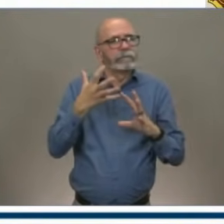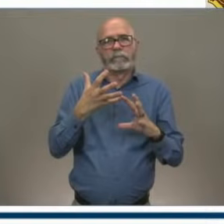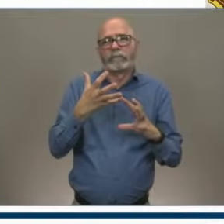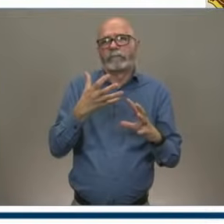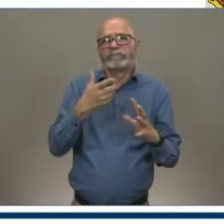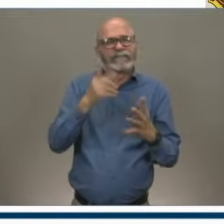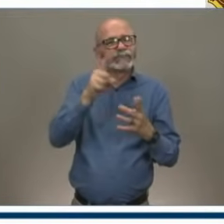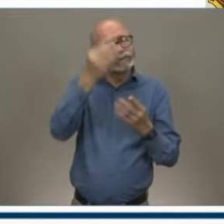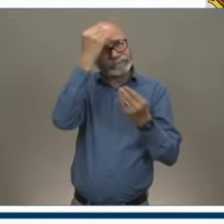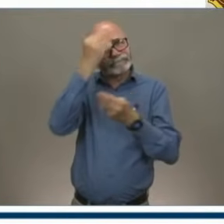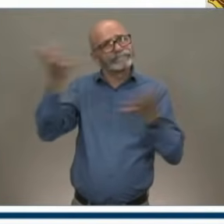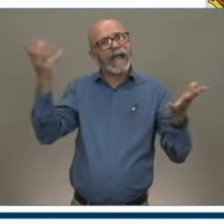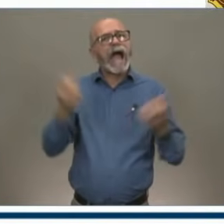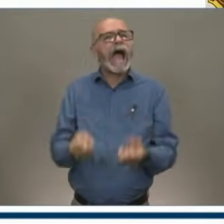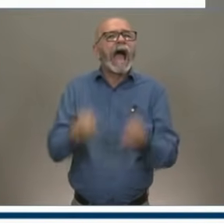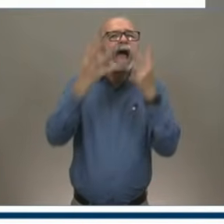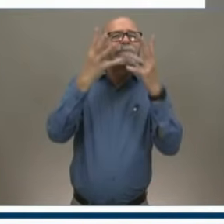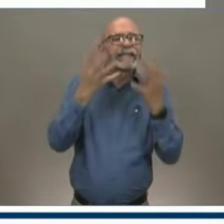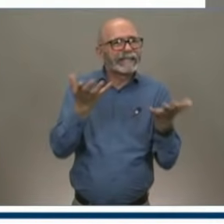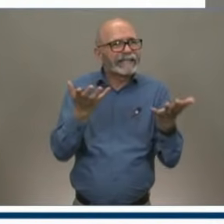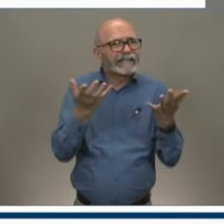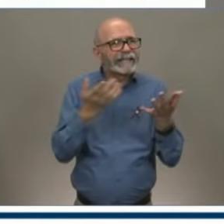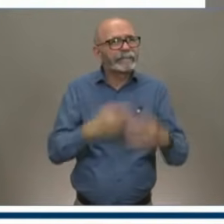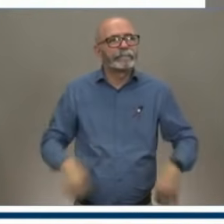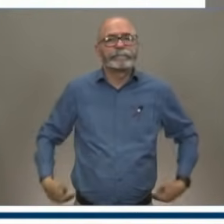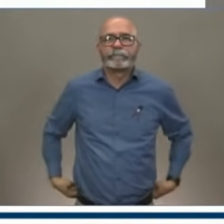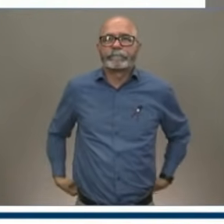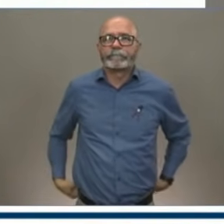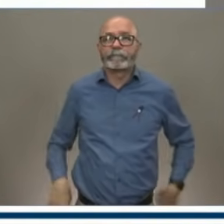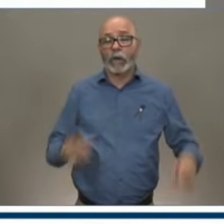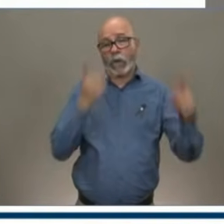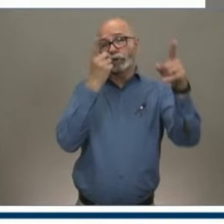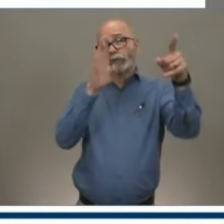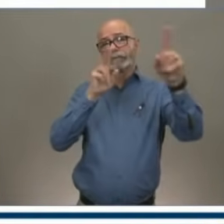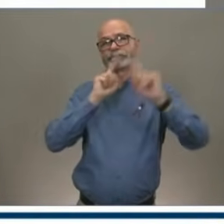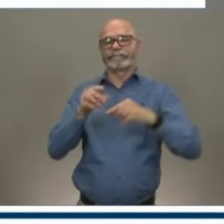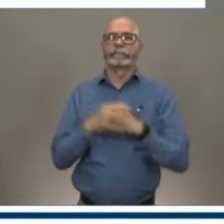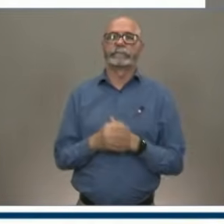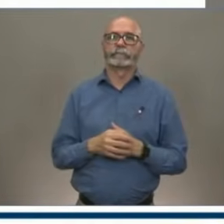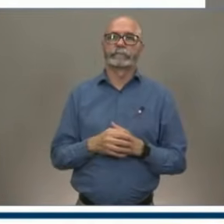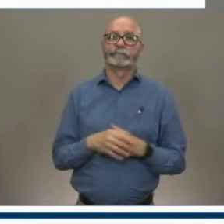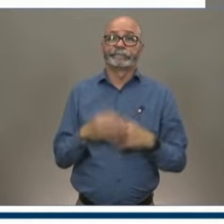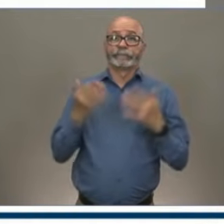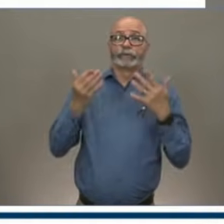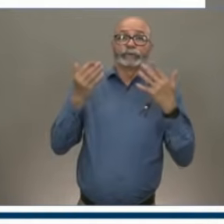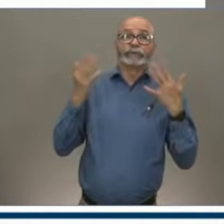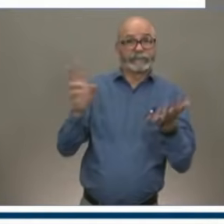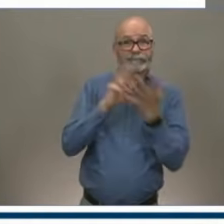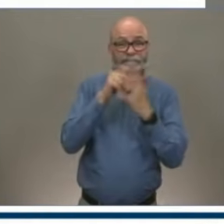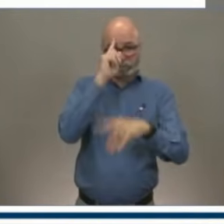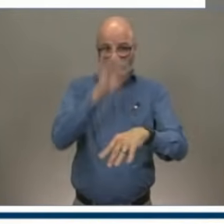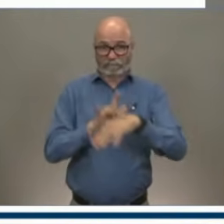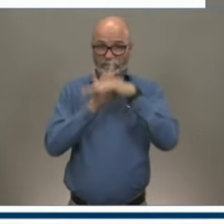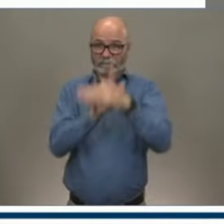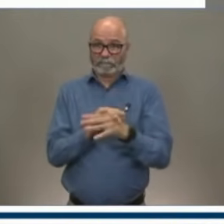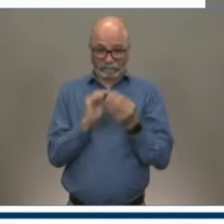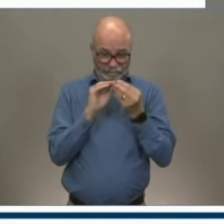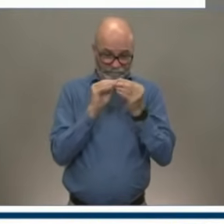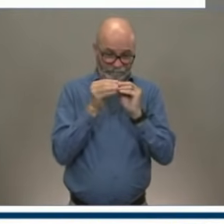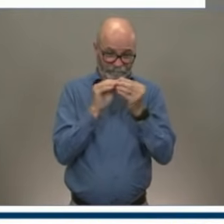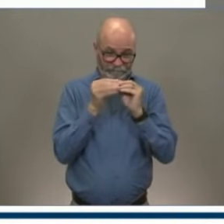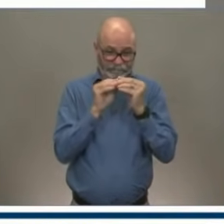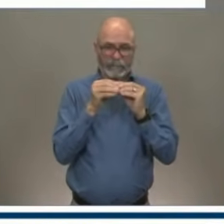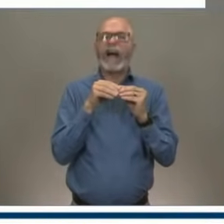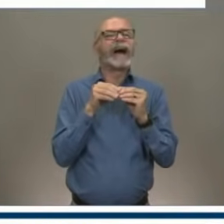number? So as I've said before, there's no one number, and we don't focus our things just on a number. We look at the